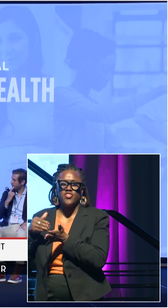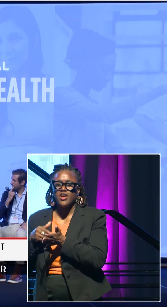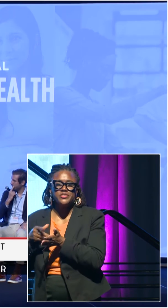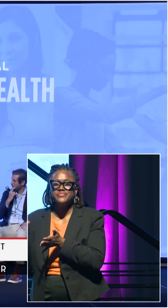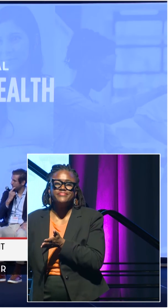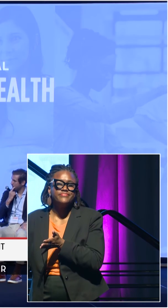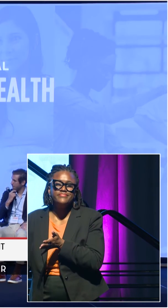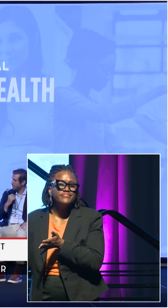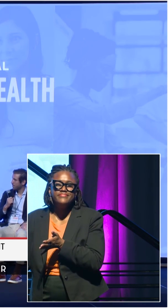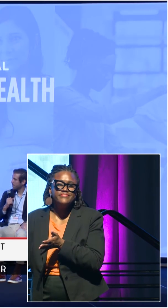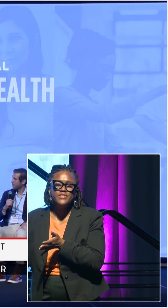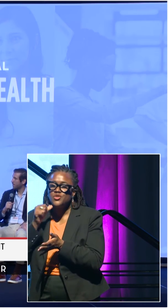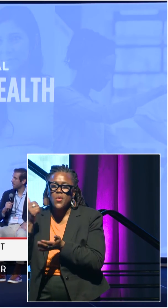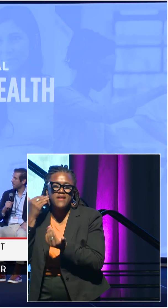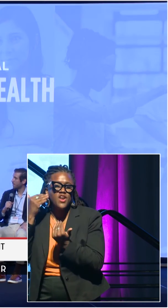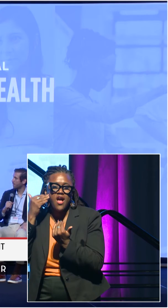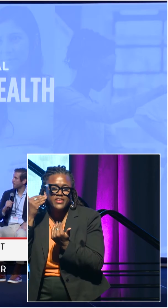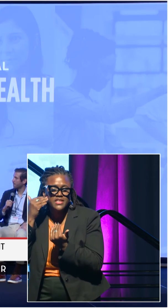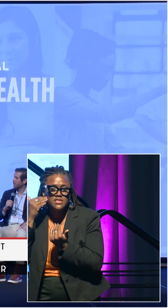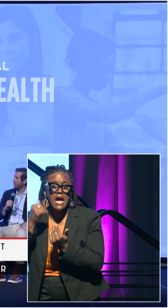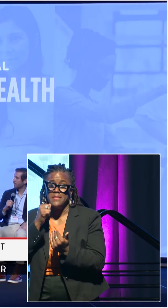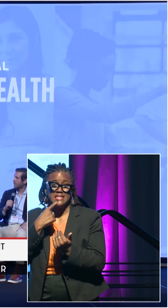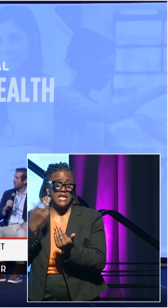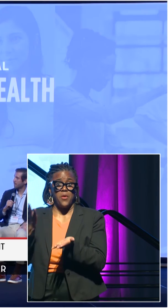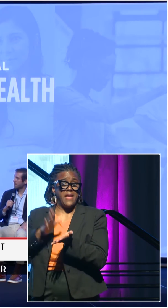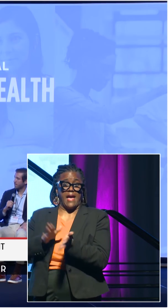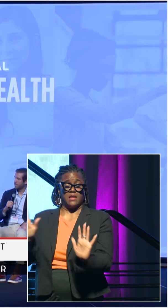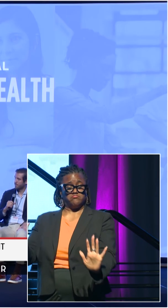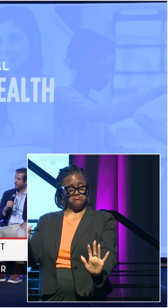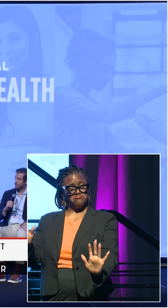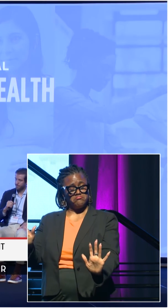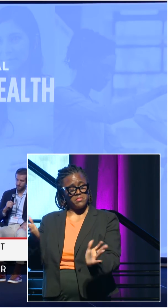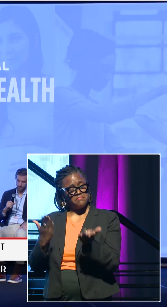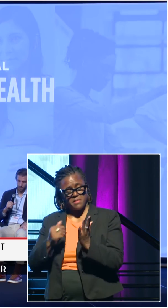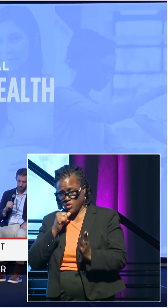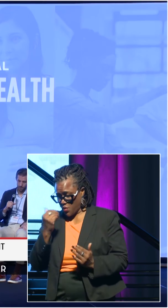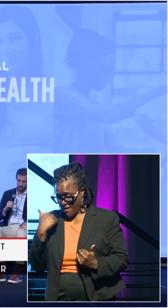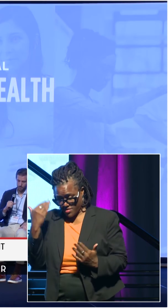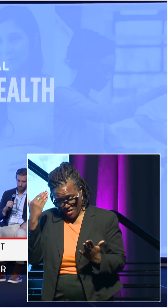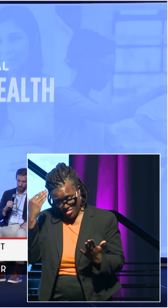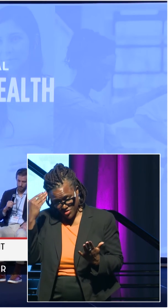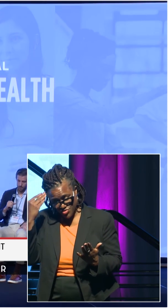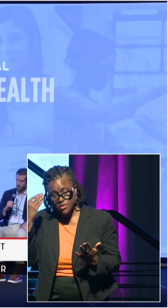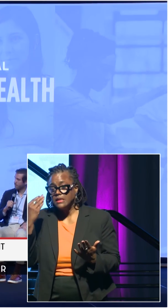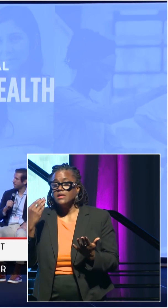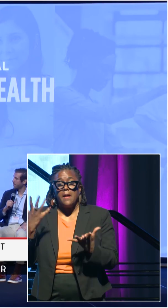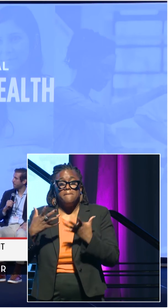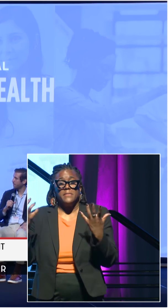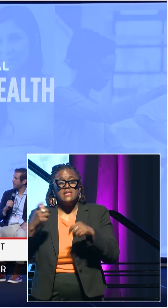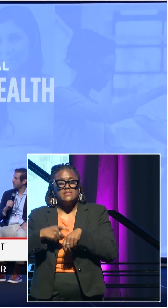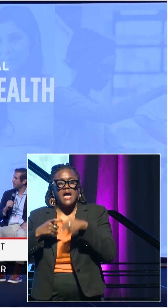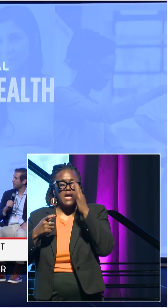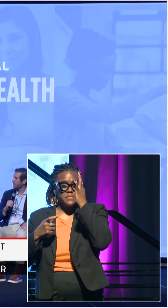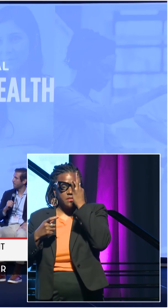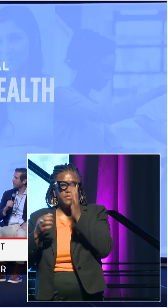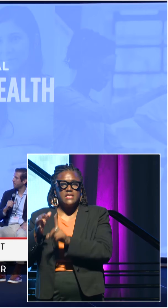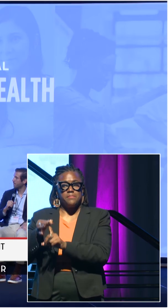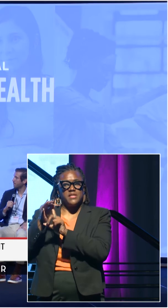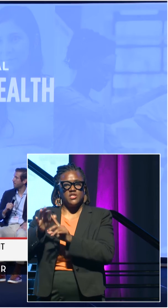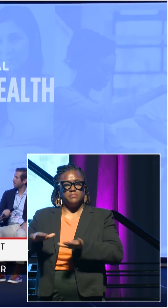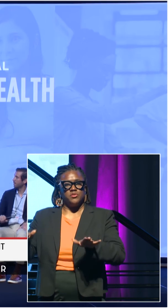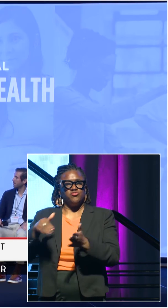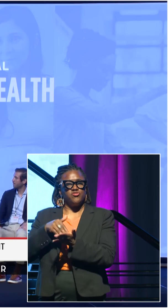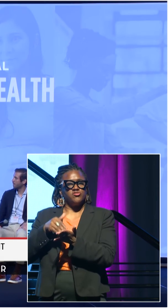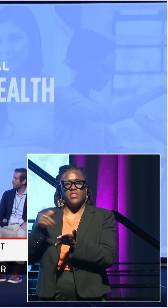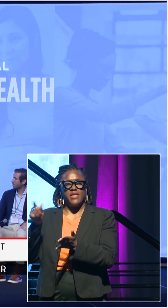not have the knowledge. I'm not saying that they're bad, they may not have the knowledge. And a lot of times, because especially with pediatricians,